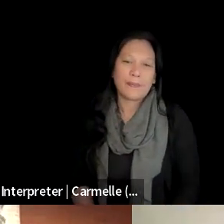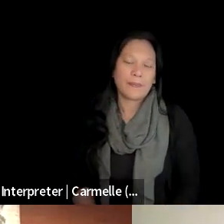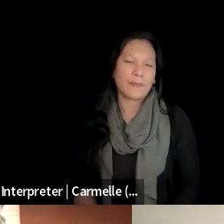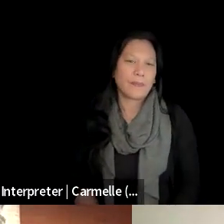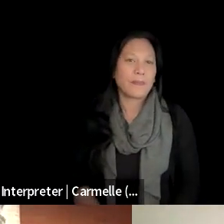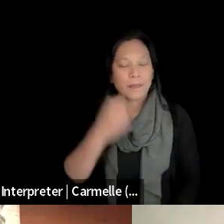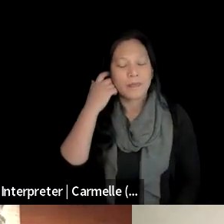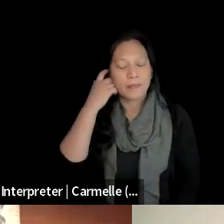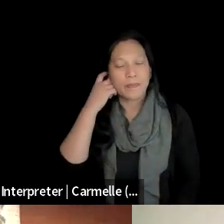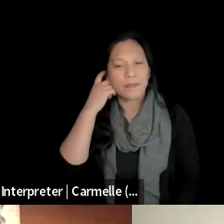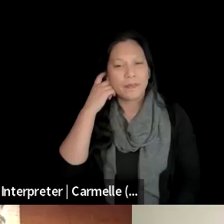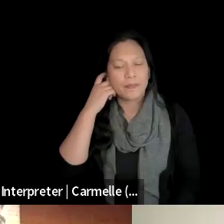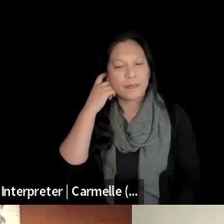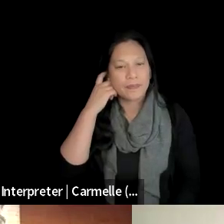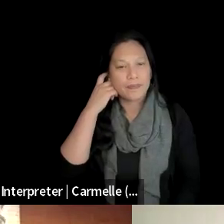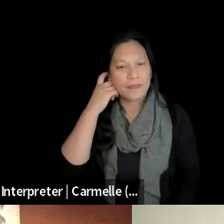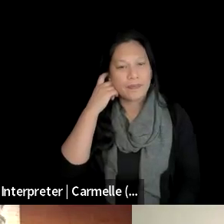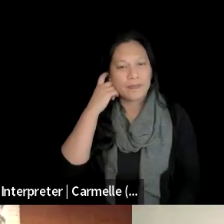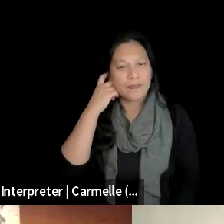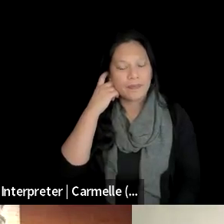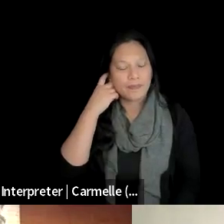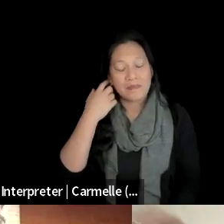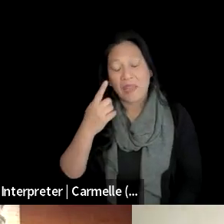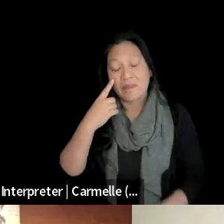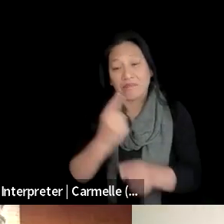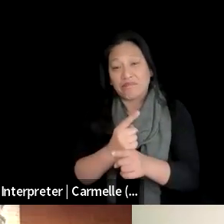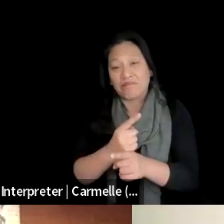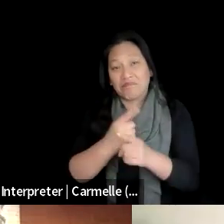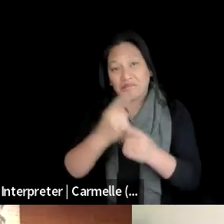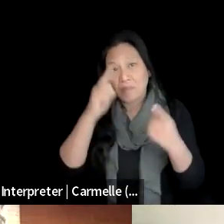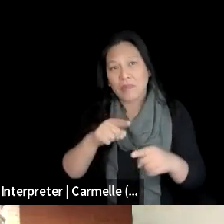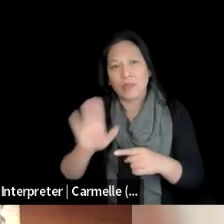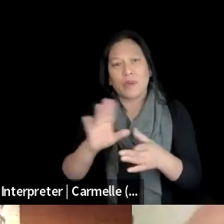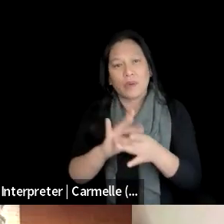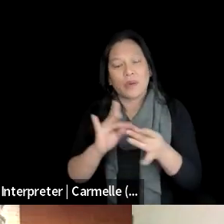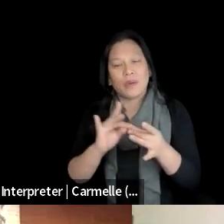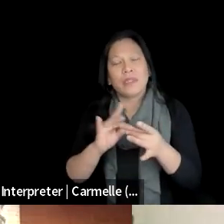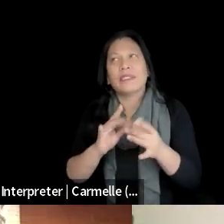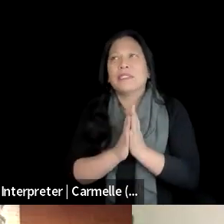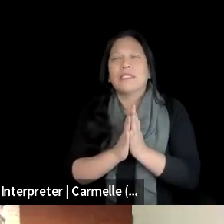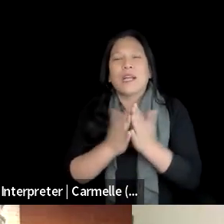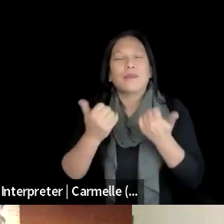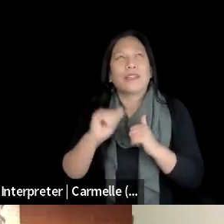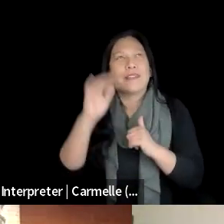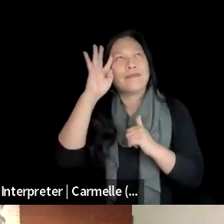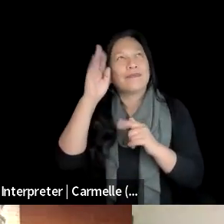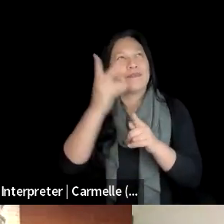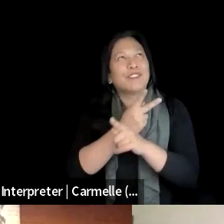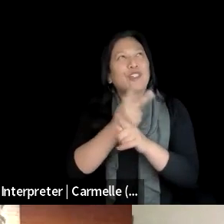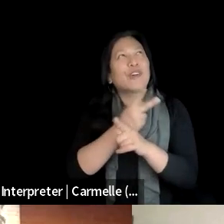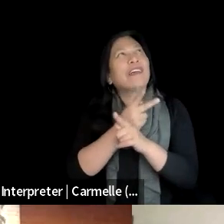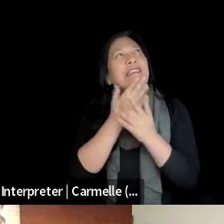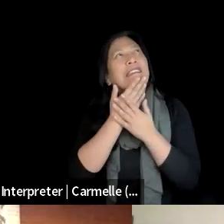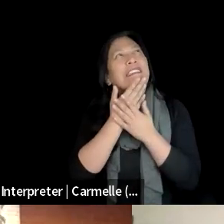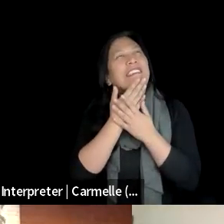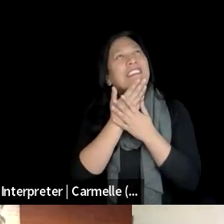Yeah, I think that these things are true. Like I'm trying to come up with something that doesn't necessarily echo